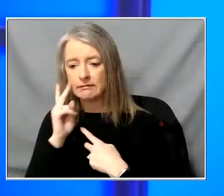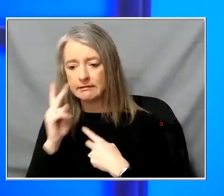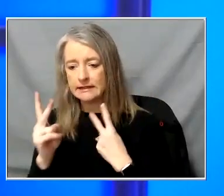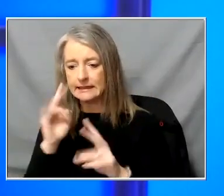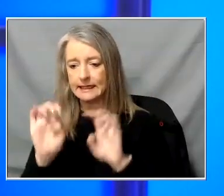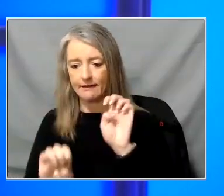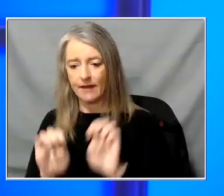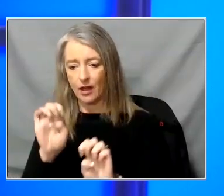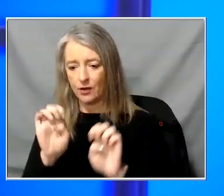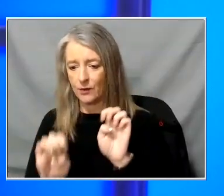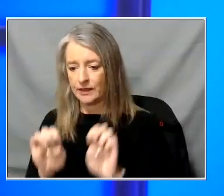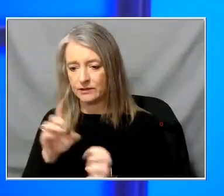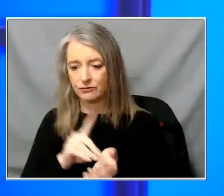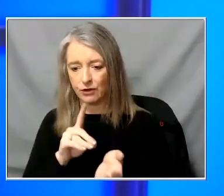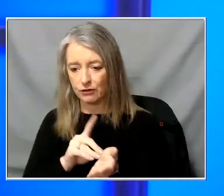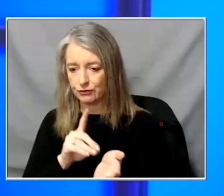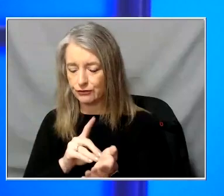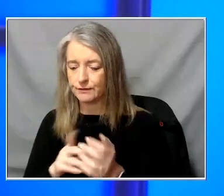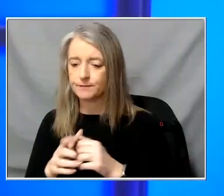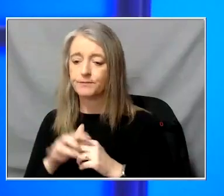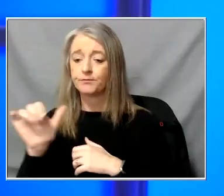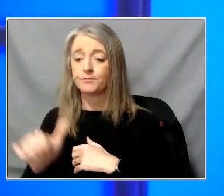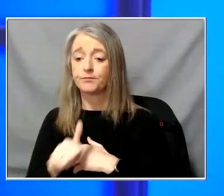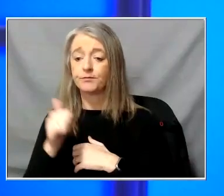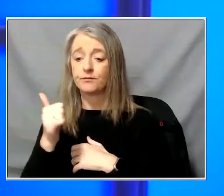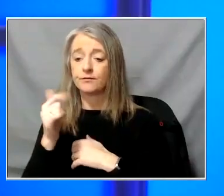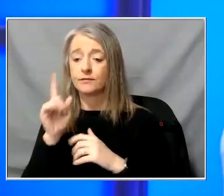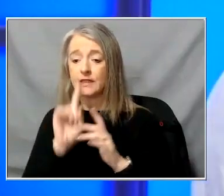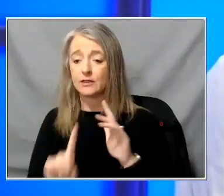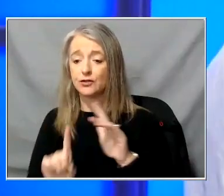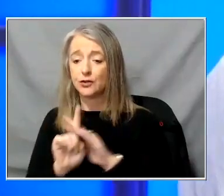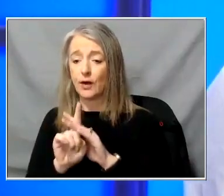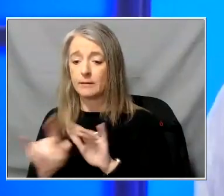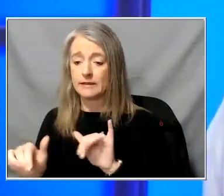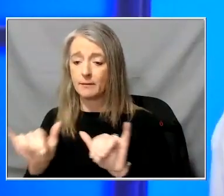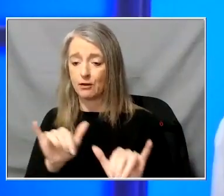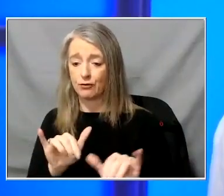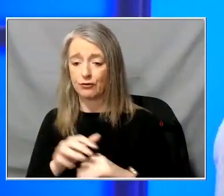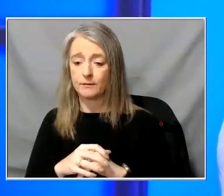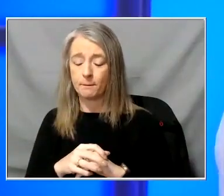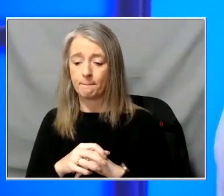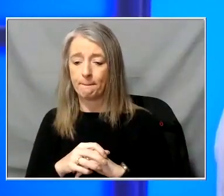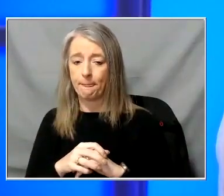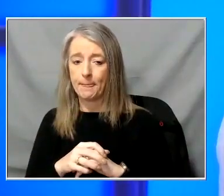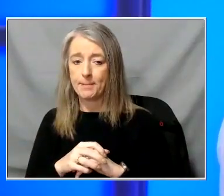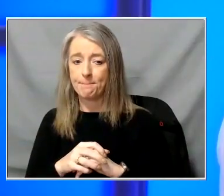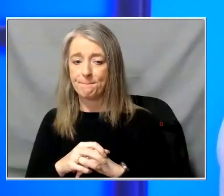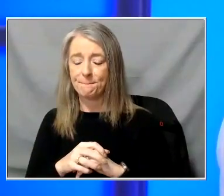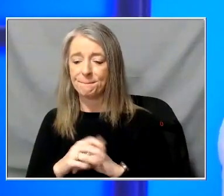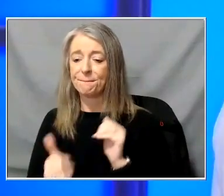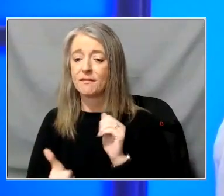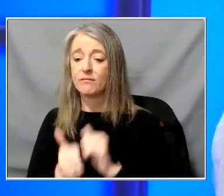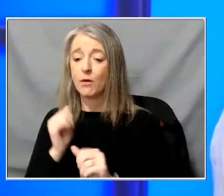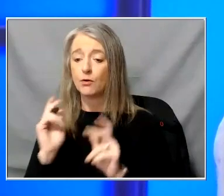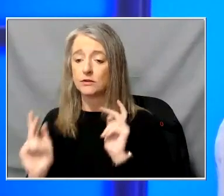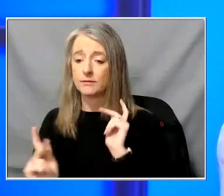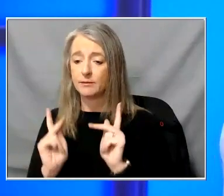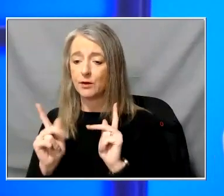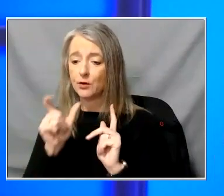so sometimes the brain doesn't know that organ's gone. People can still occasionally